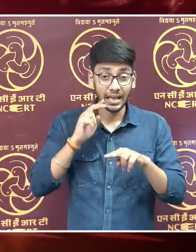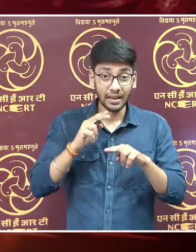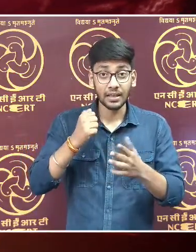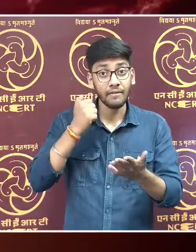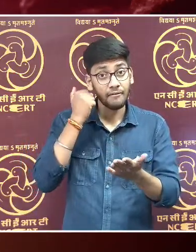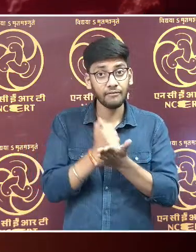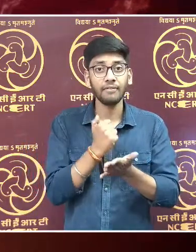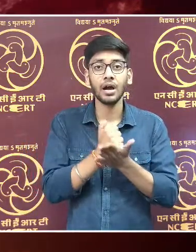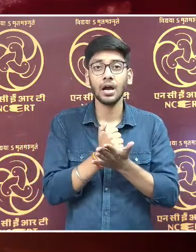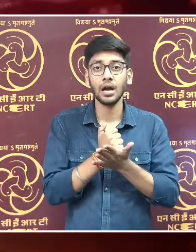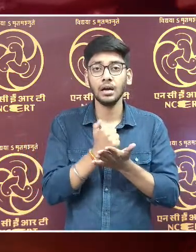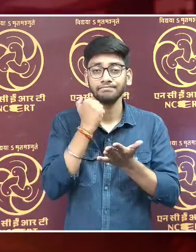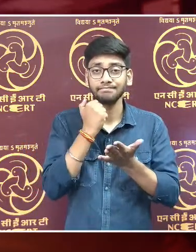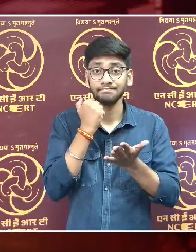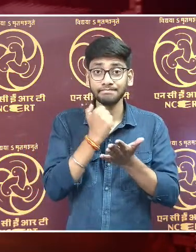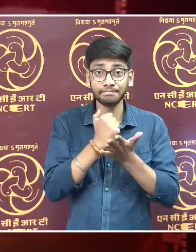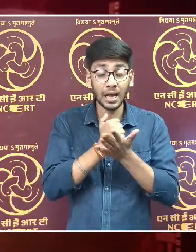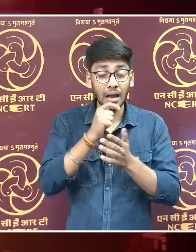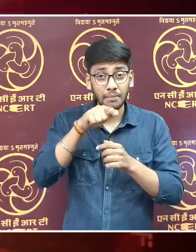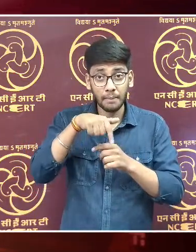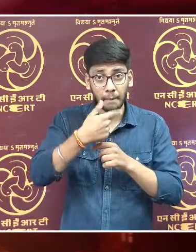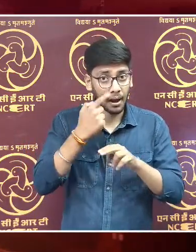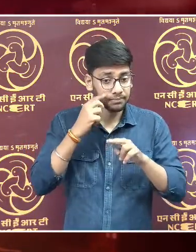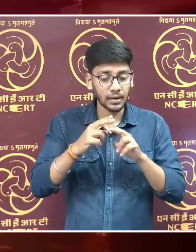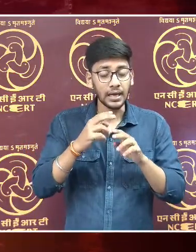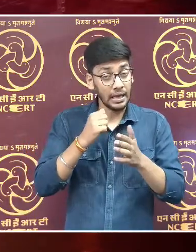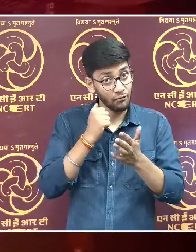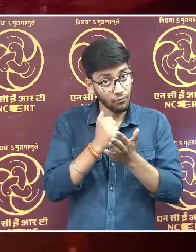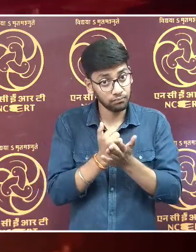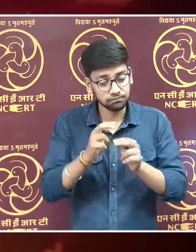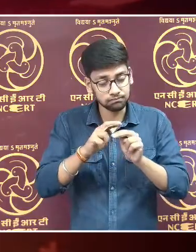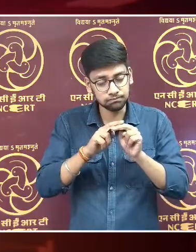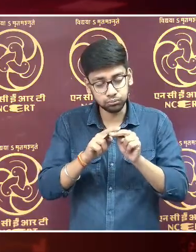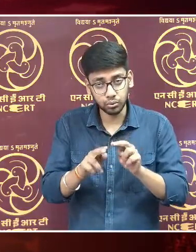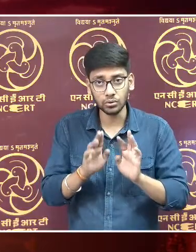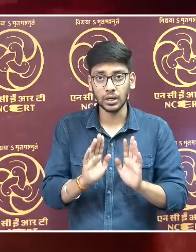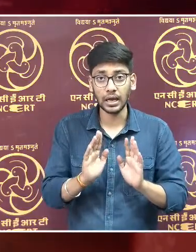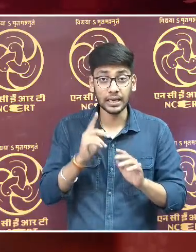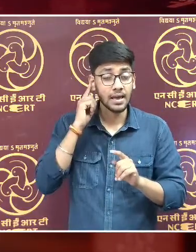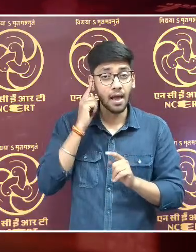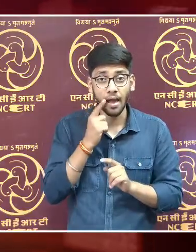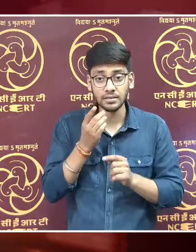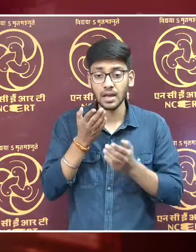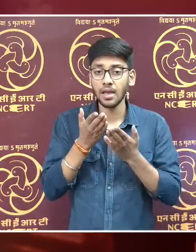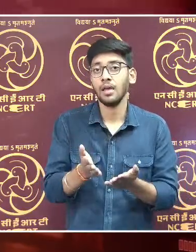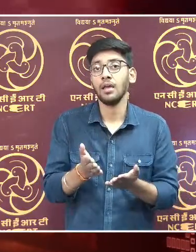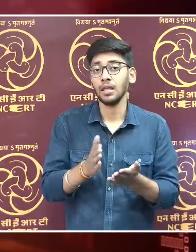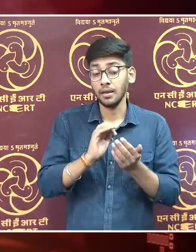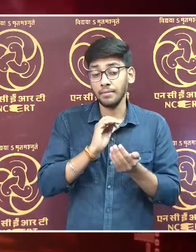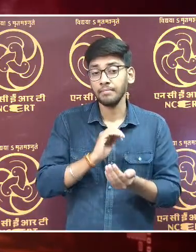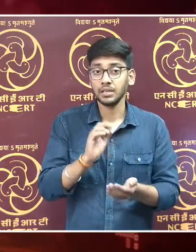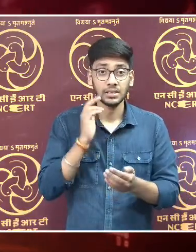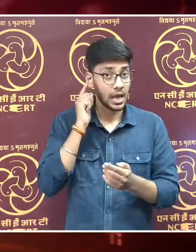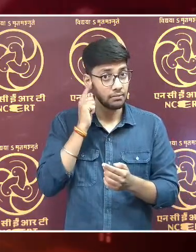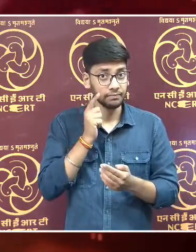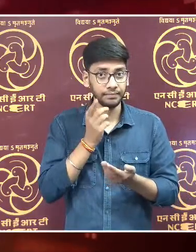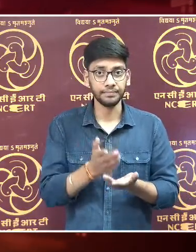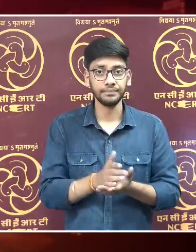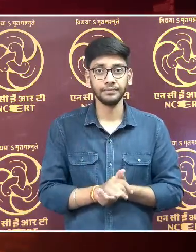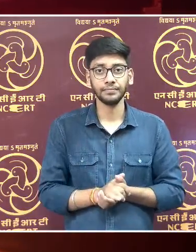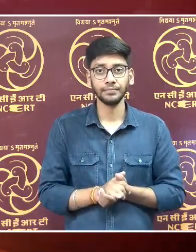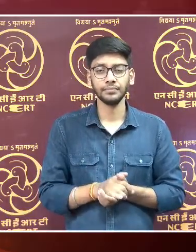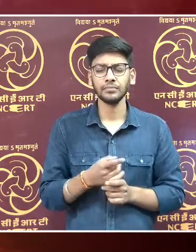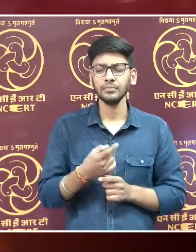confirm the diagnosis, yes, this child is definitely having a hearing loss, we can take around 3 months time. That is to tell,